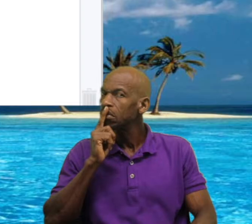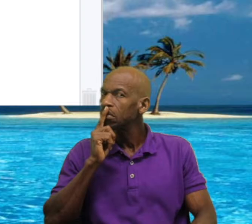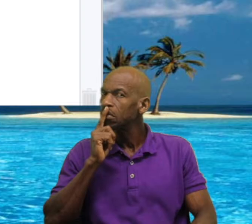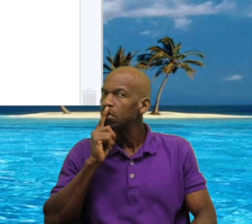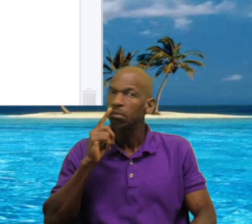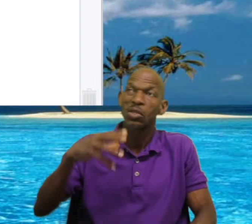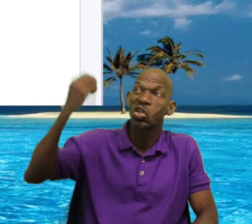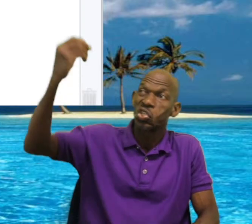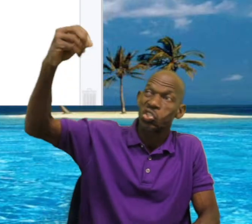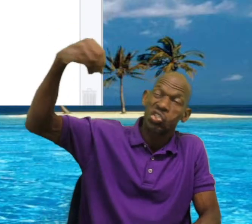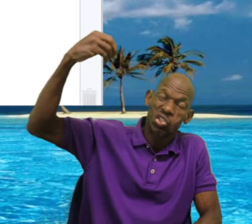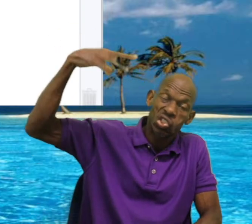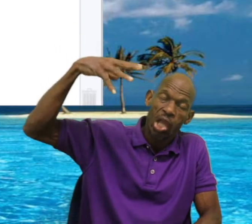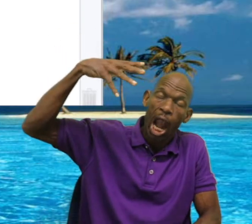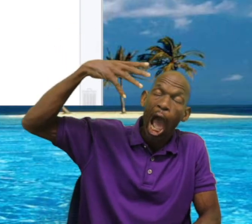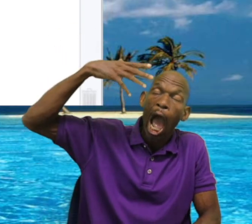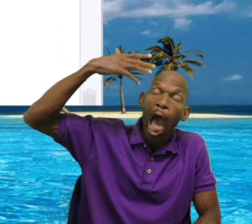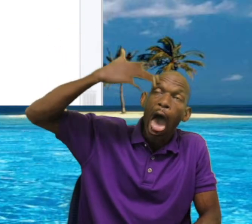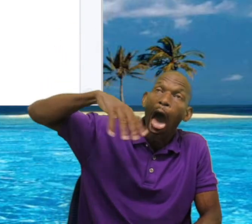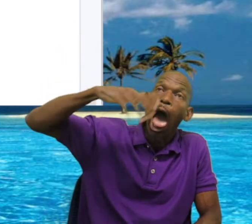The sun is hot.